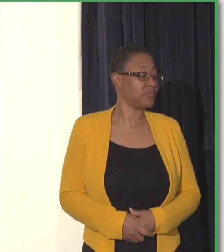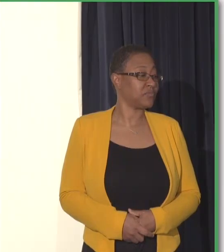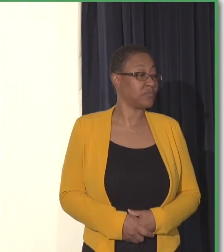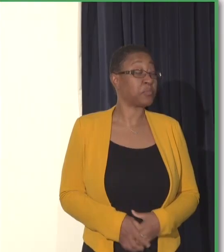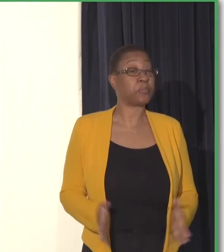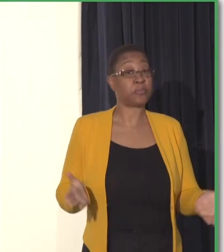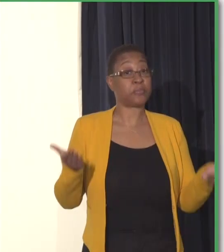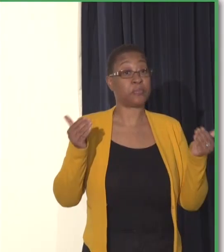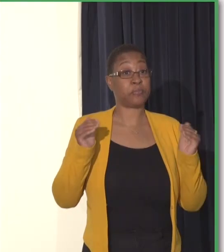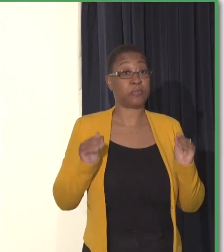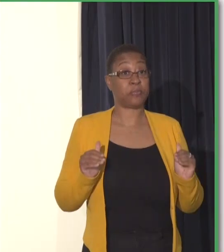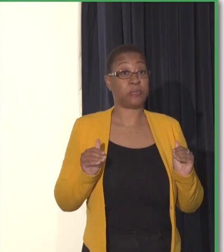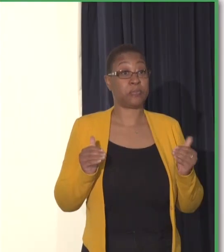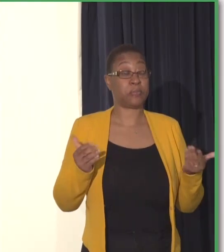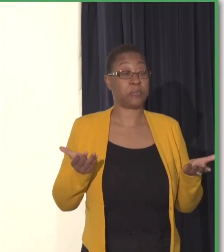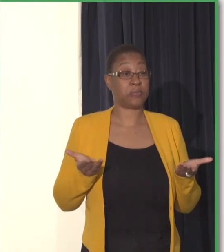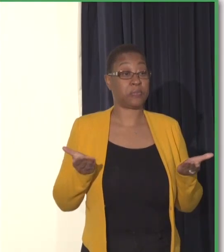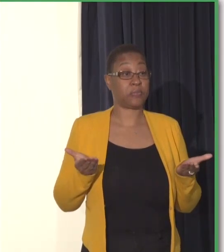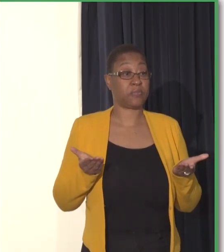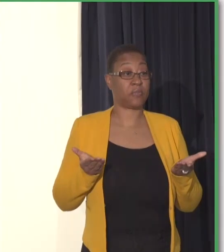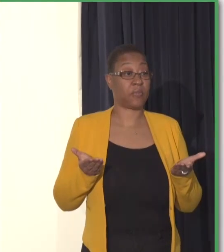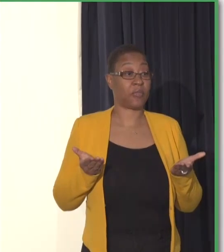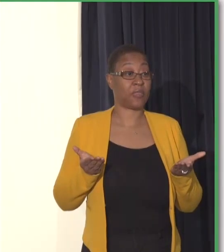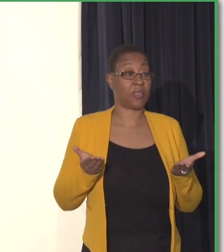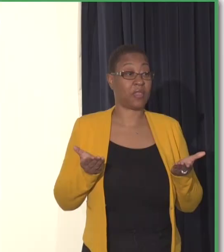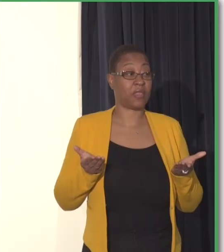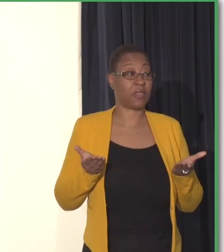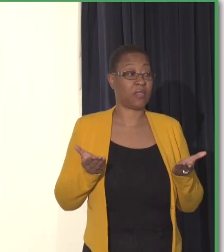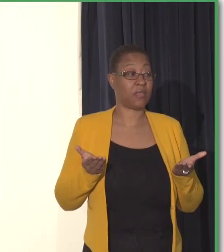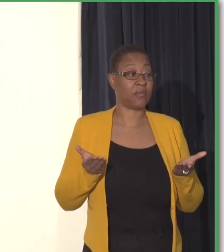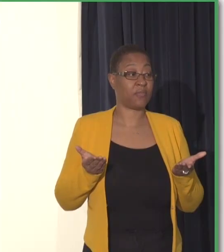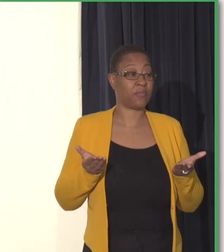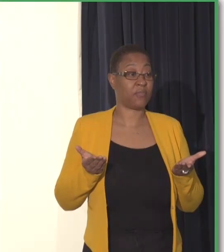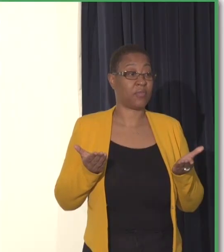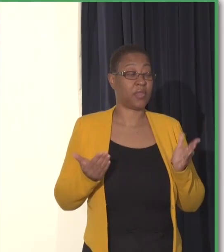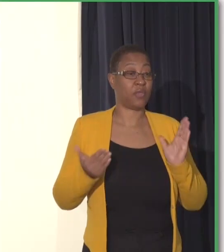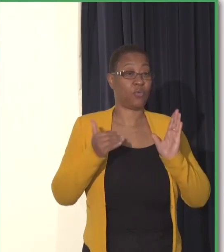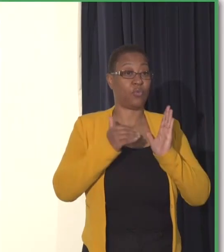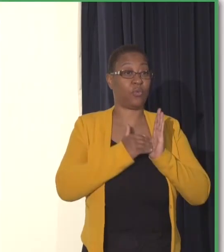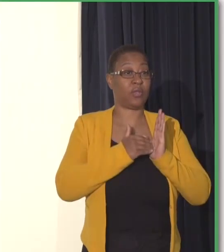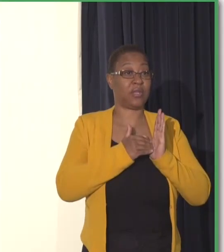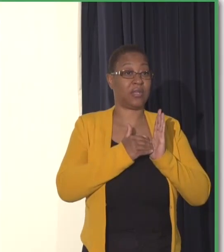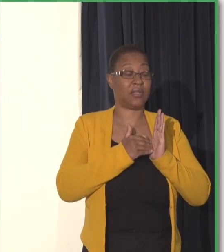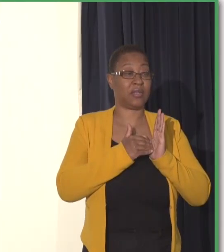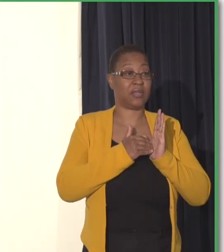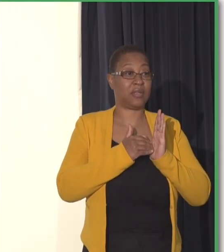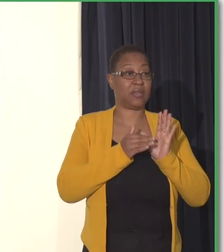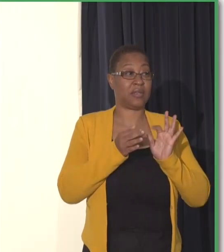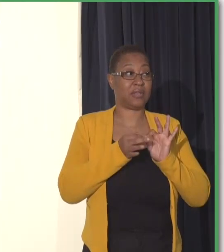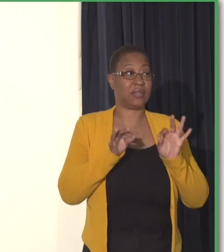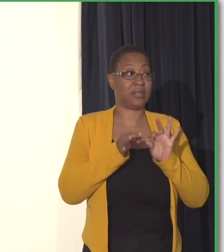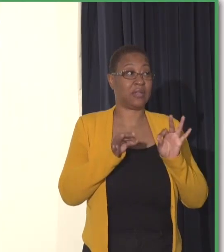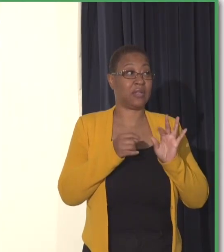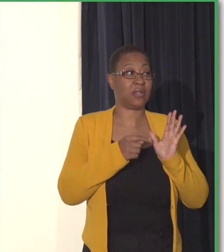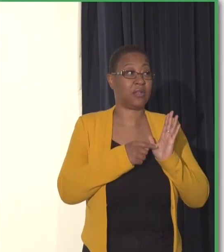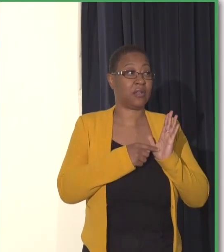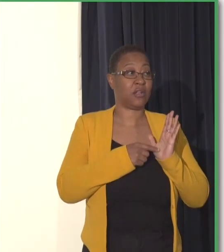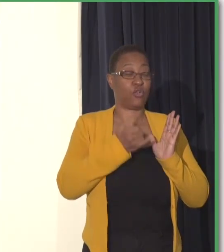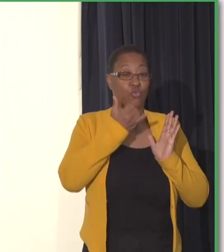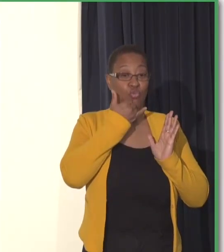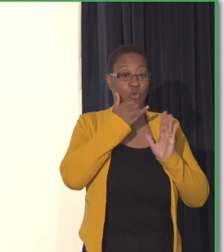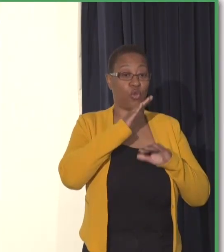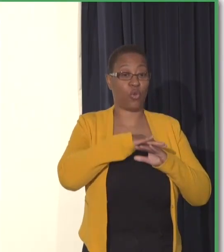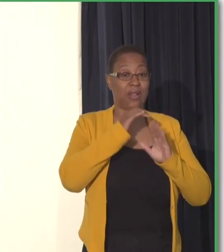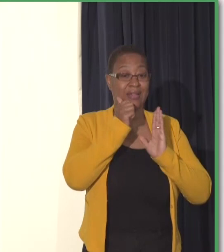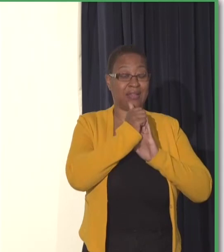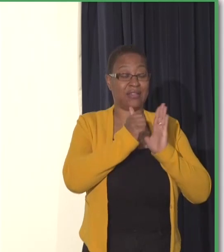The next thing, I need to restate this. It was wrong on the